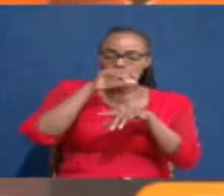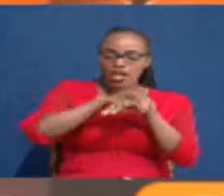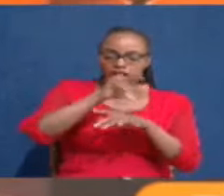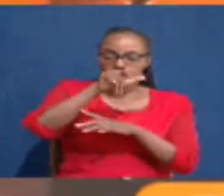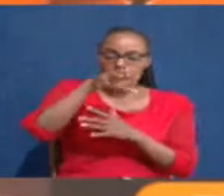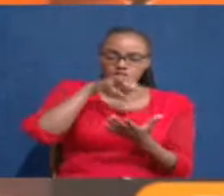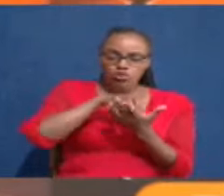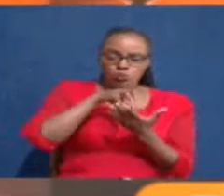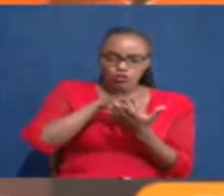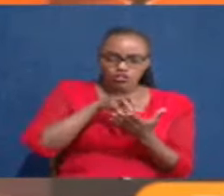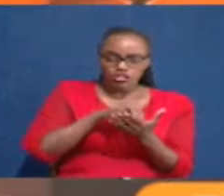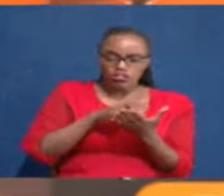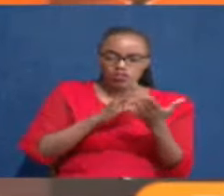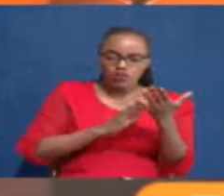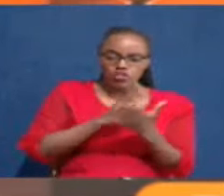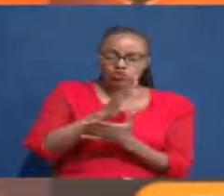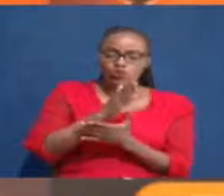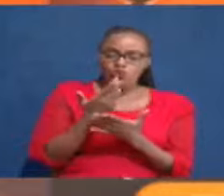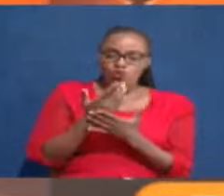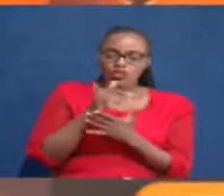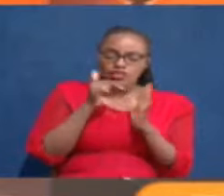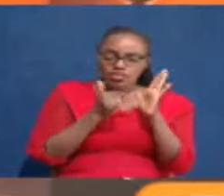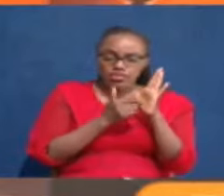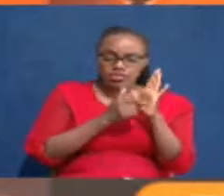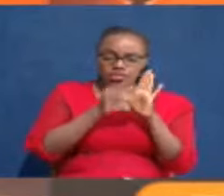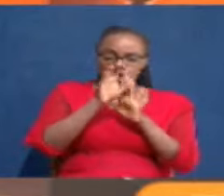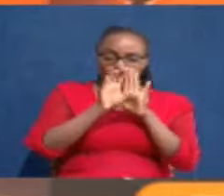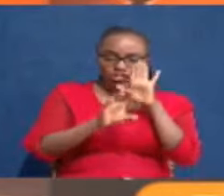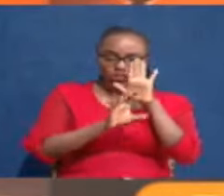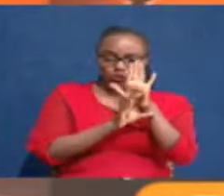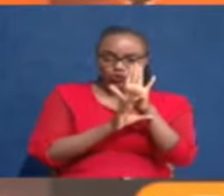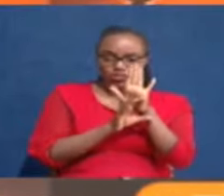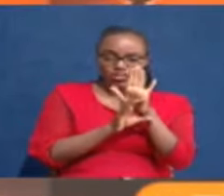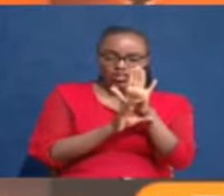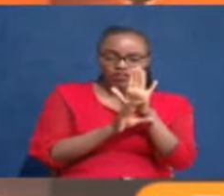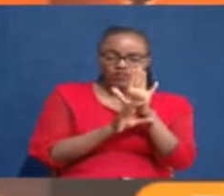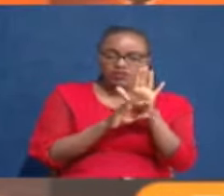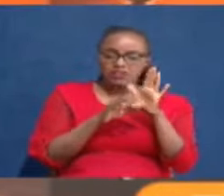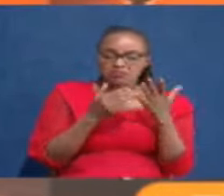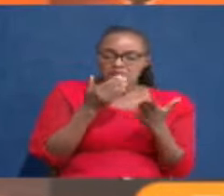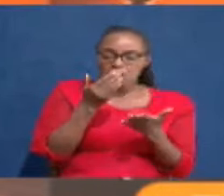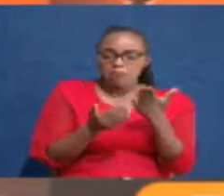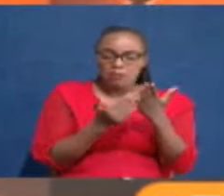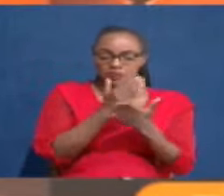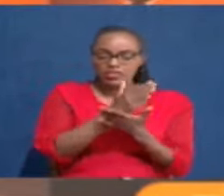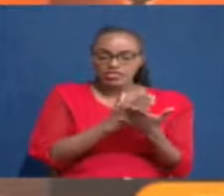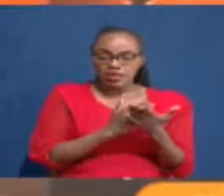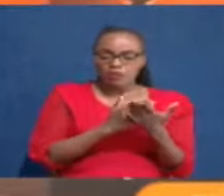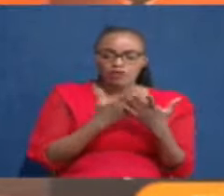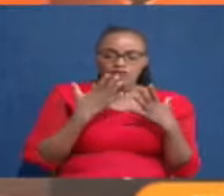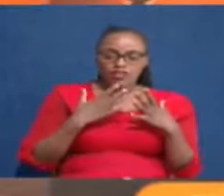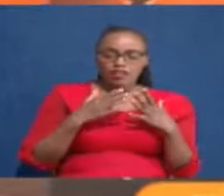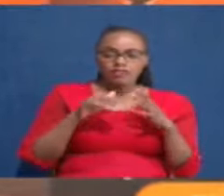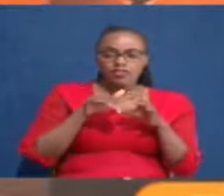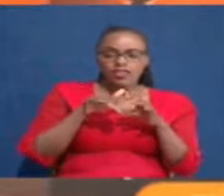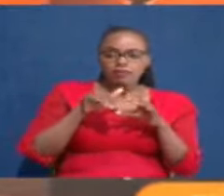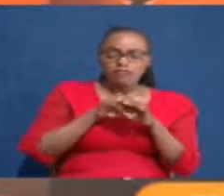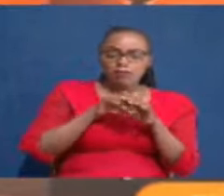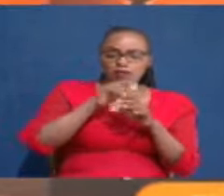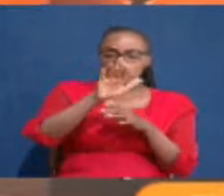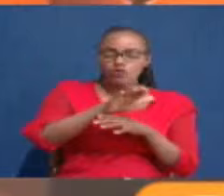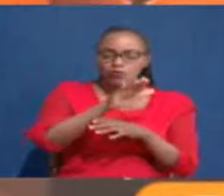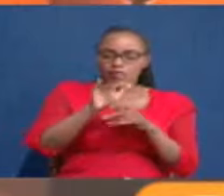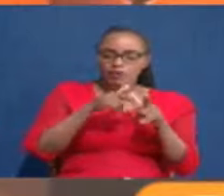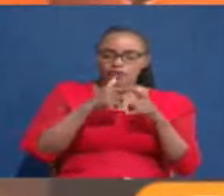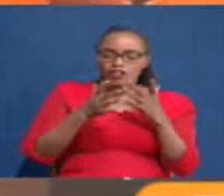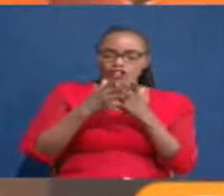do by virtue of this constitution. And predictably, some of the MPs have gone on a rant, others